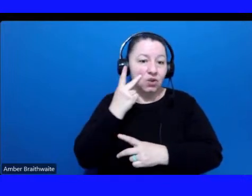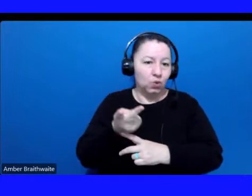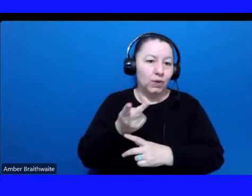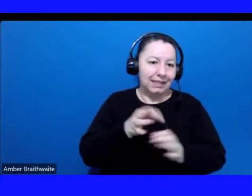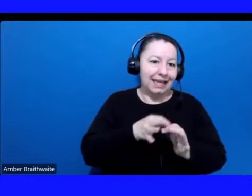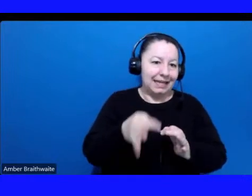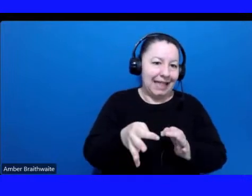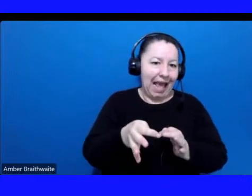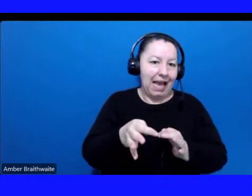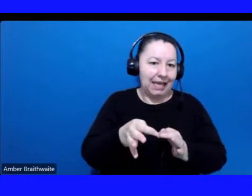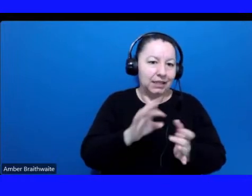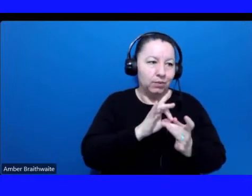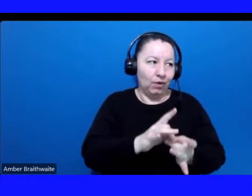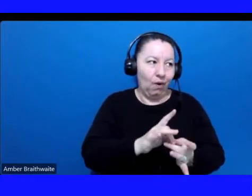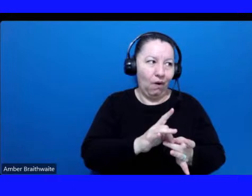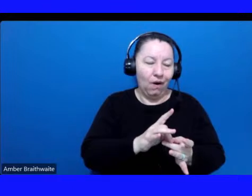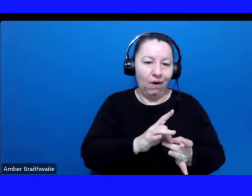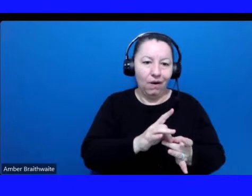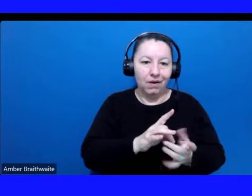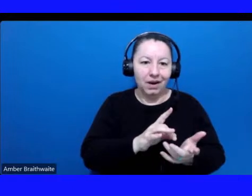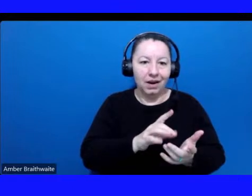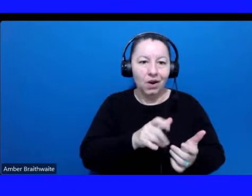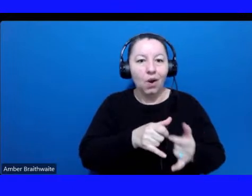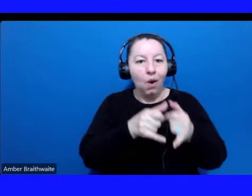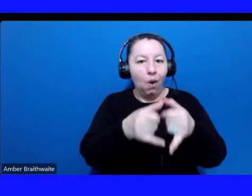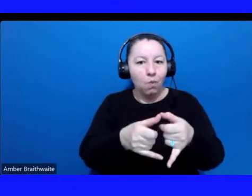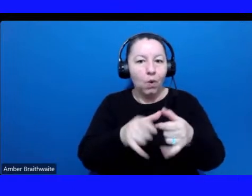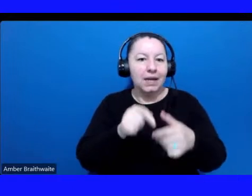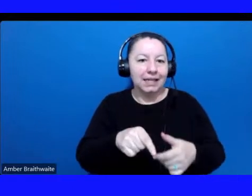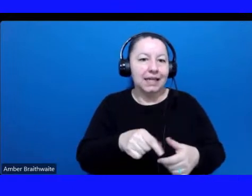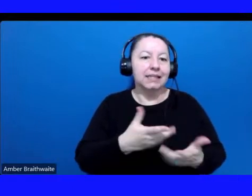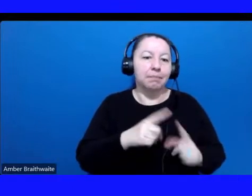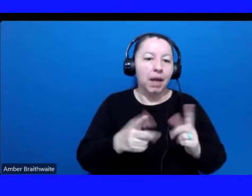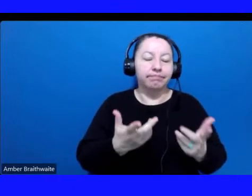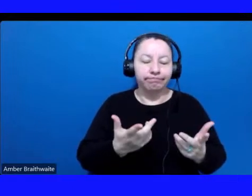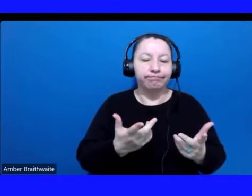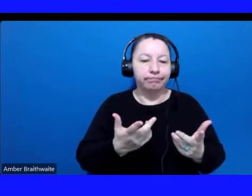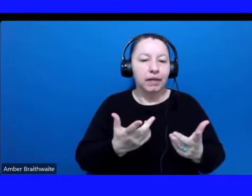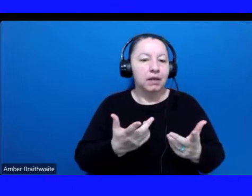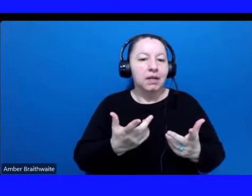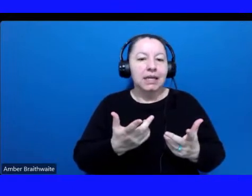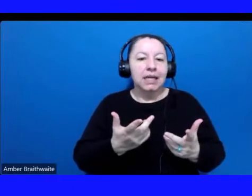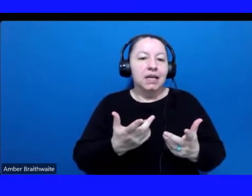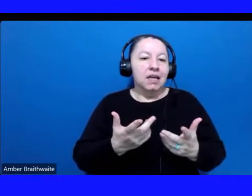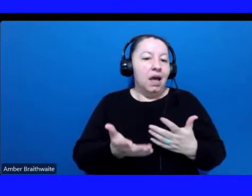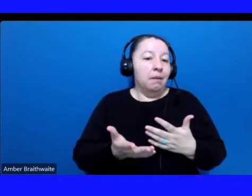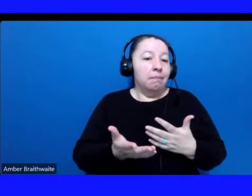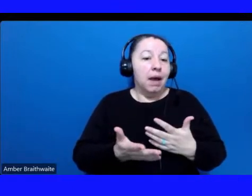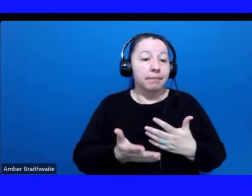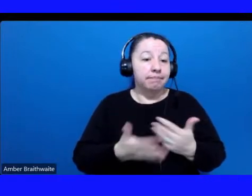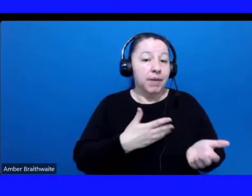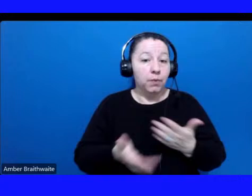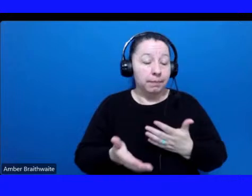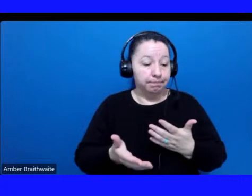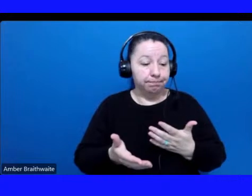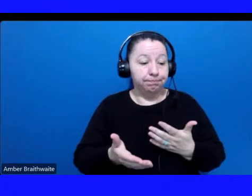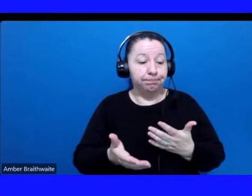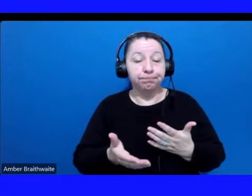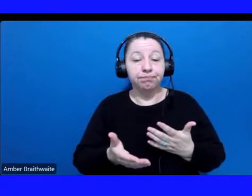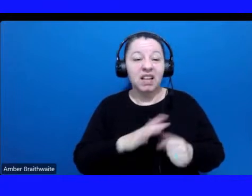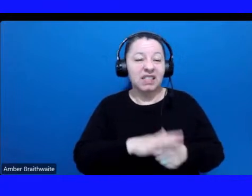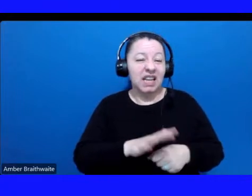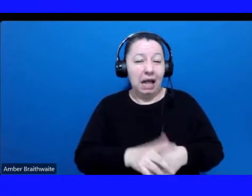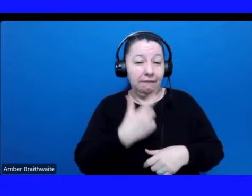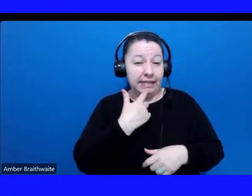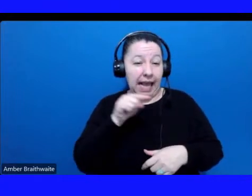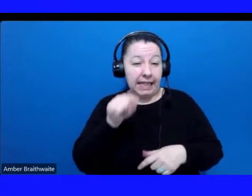for example, or HIV and diabetes in terms of A1C control. So Metroplus earned $6.5 million